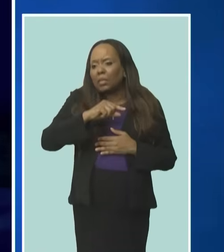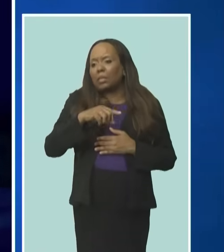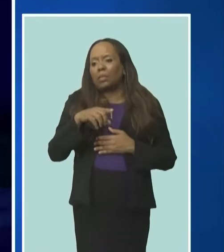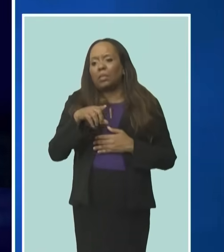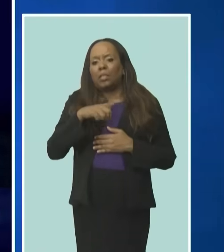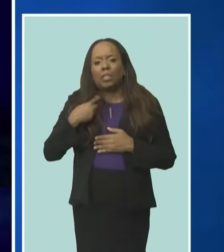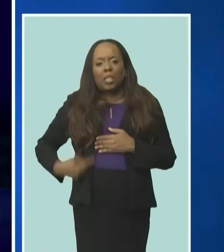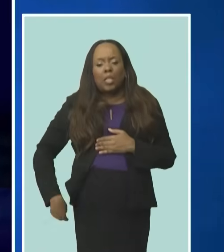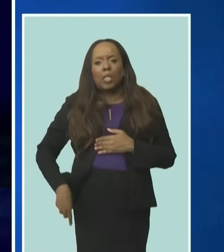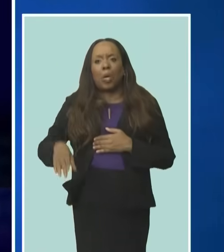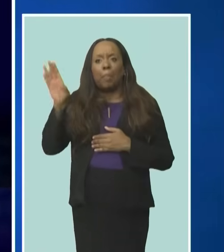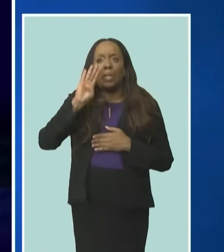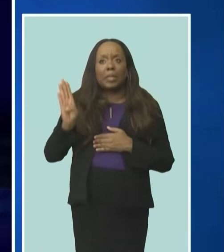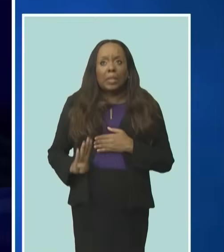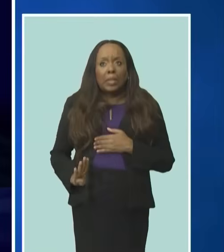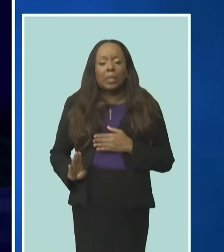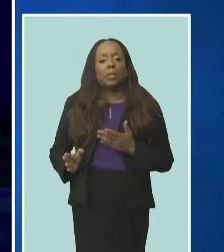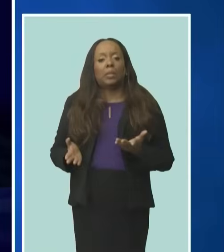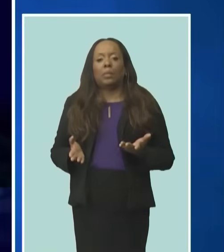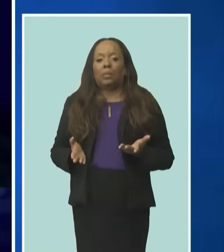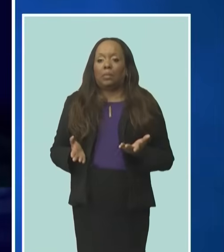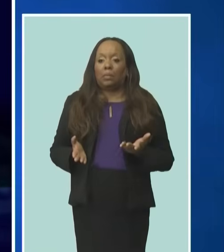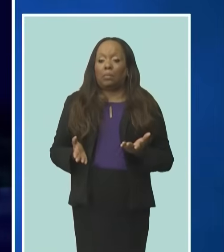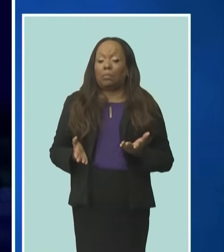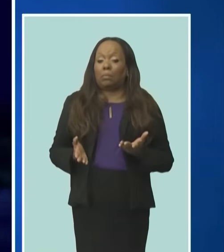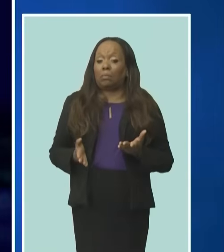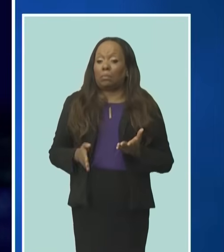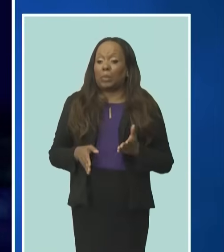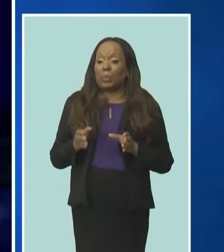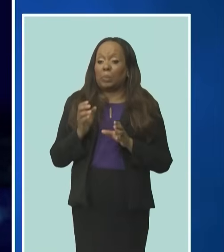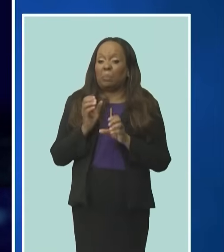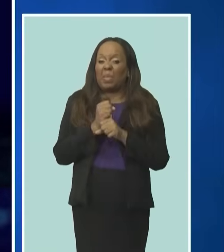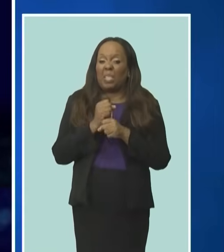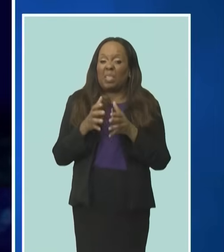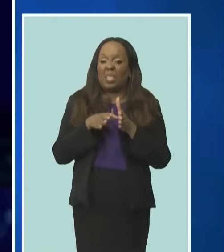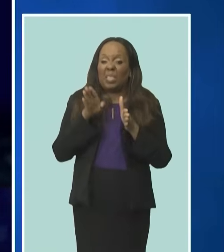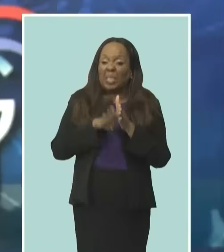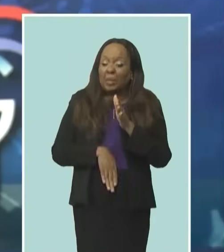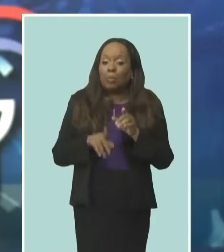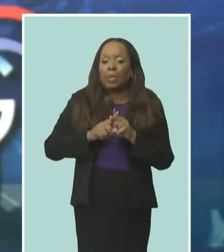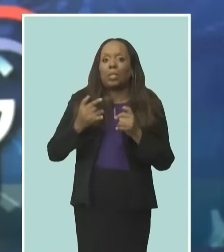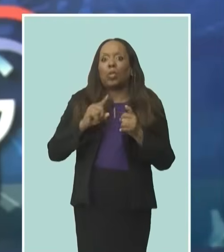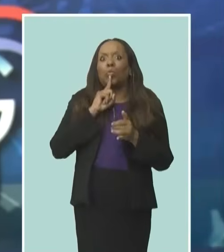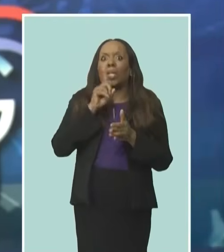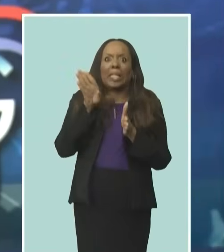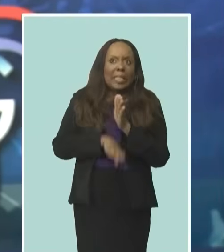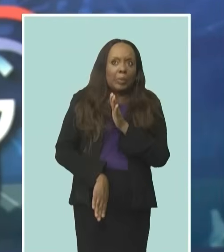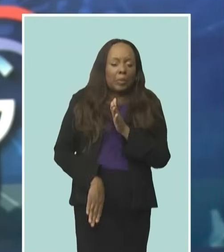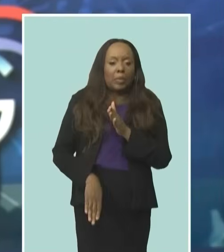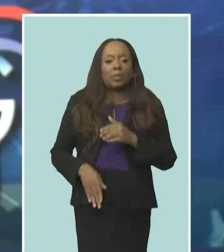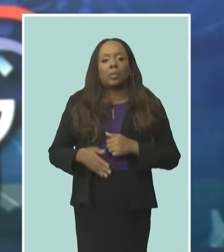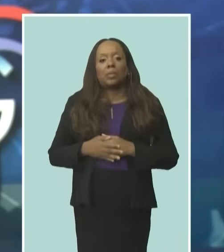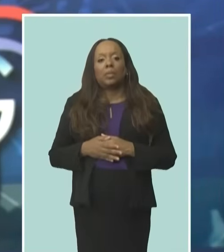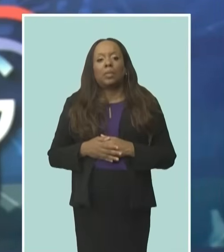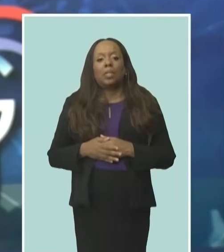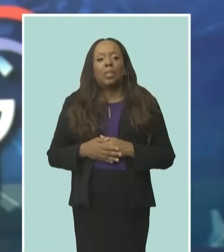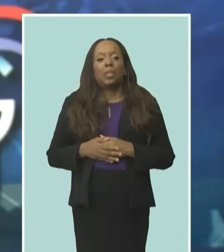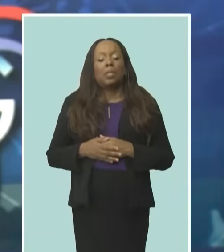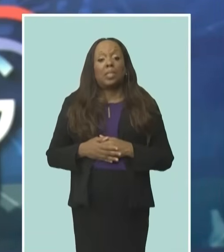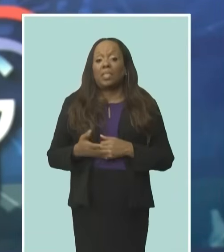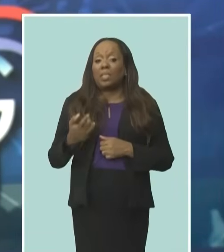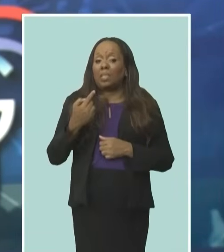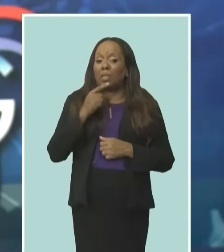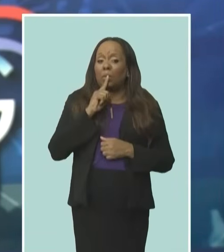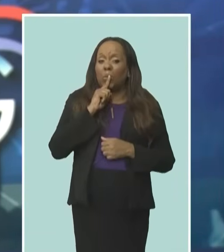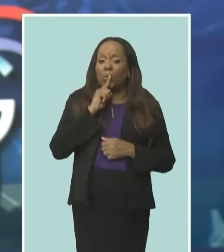this year, from what we call very, very cheap to now just really cheap. Well, the financial expert says nothing